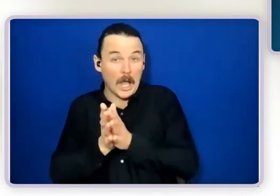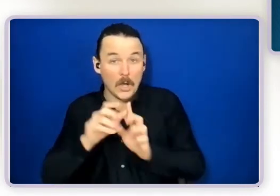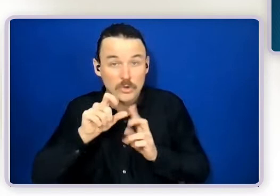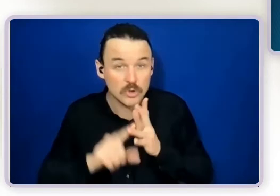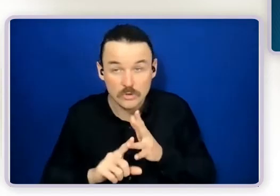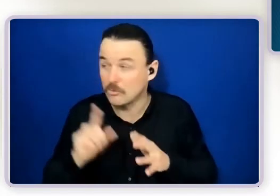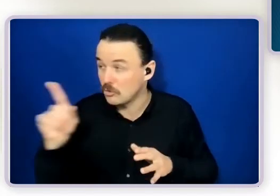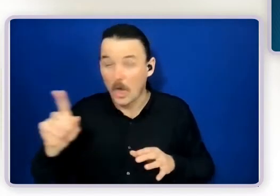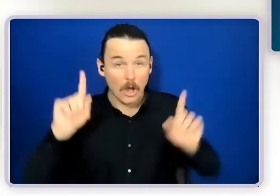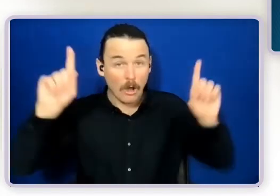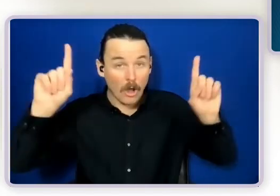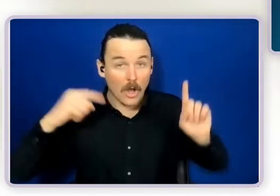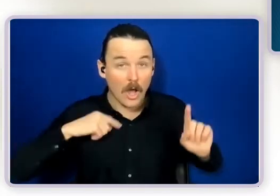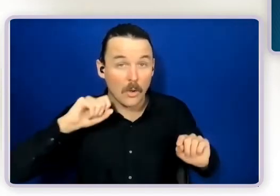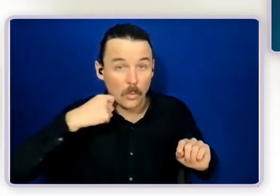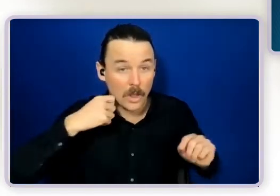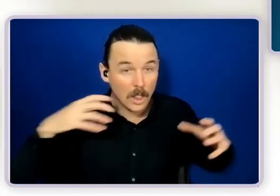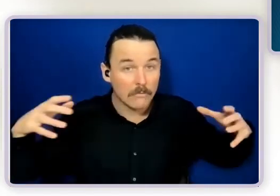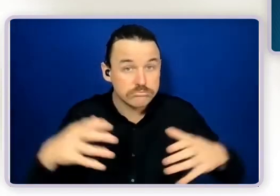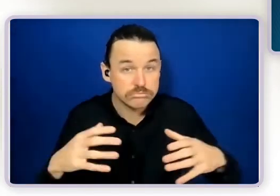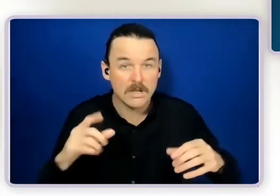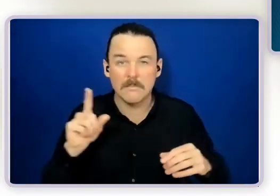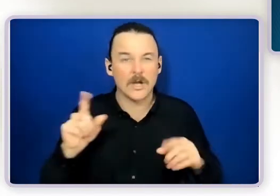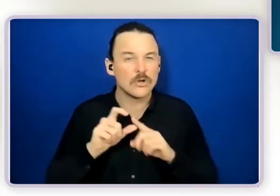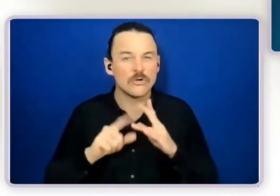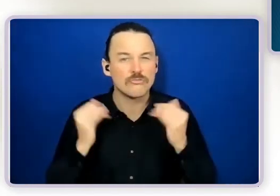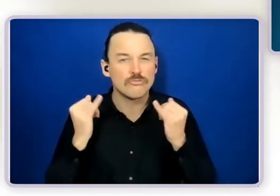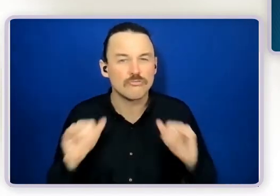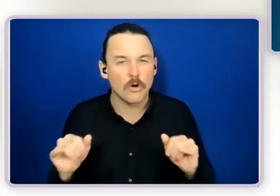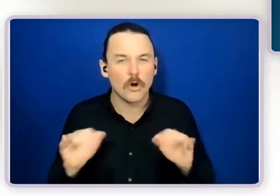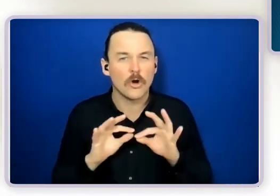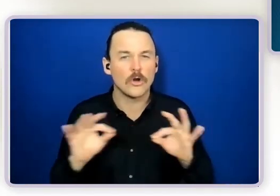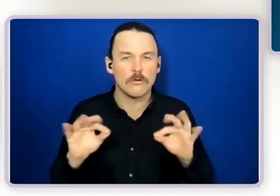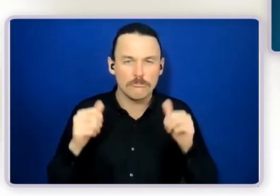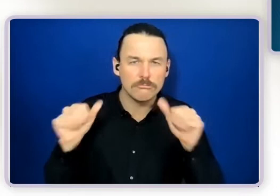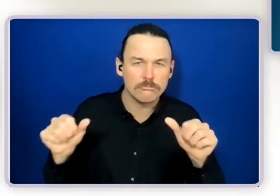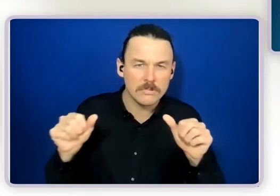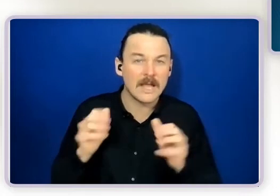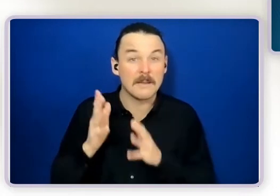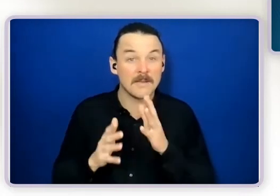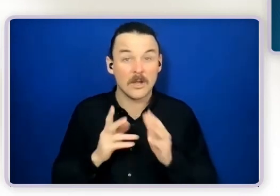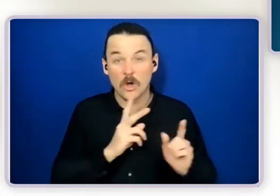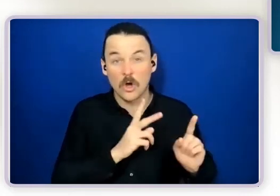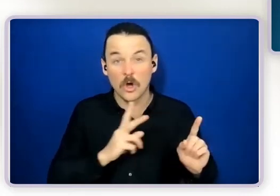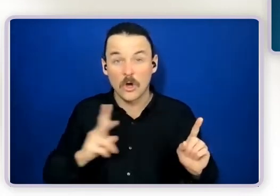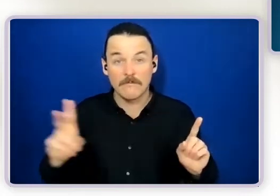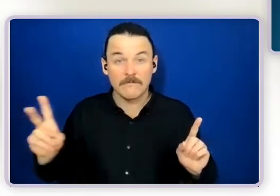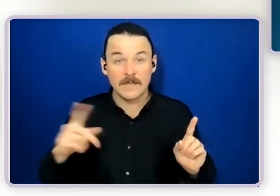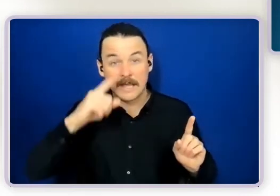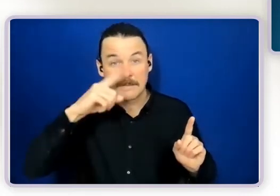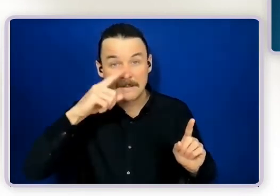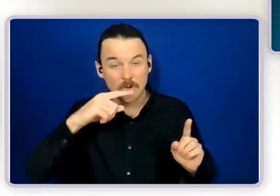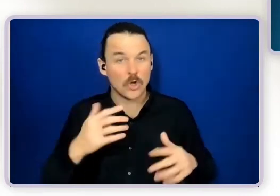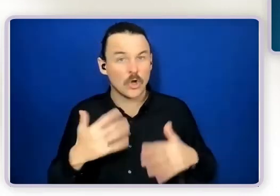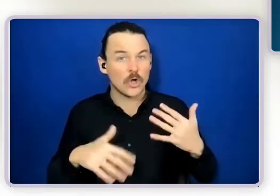not effective, it means that often people are getting hurt. It's not only the person with a disability